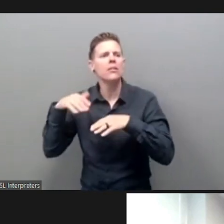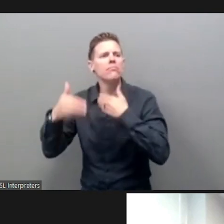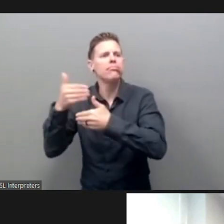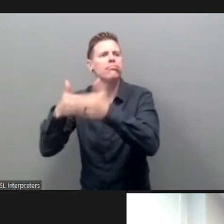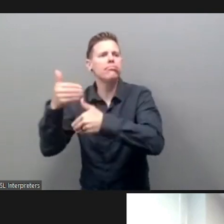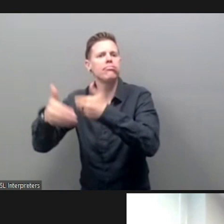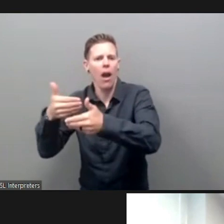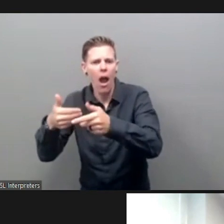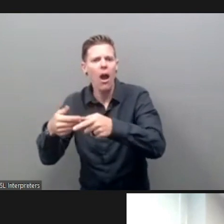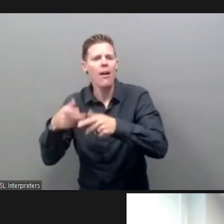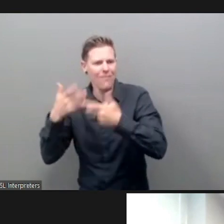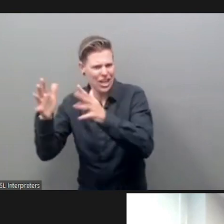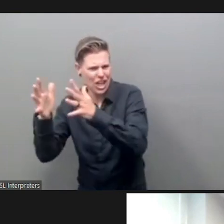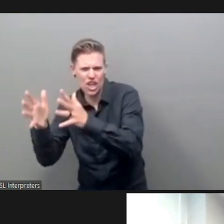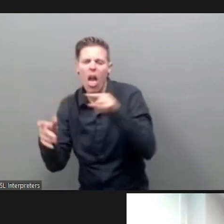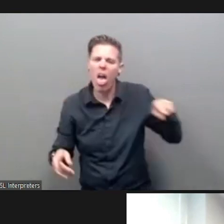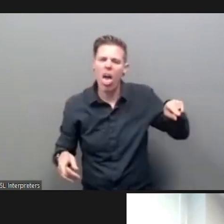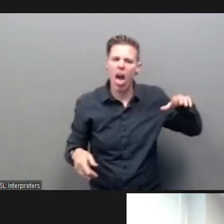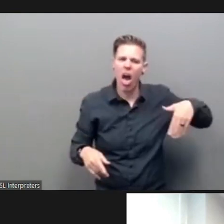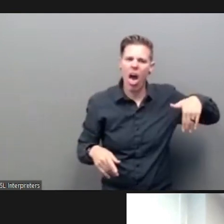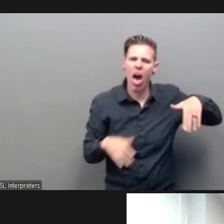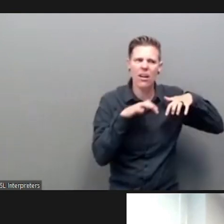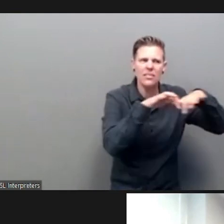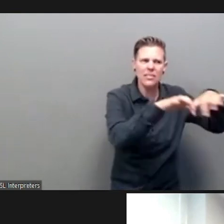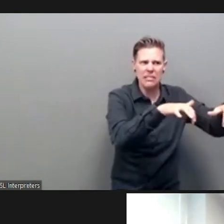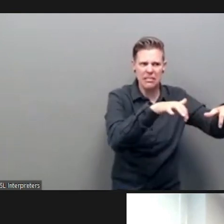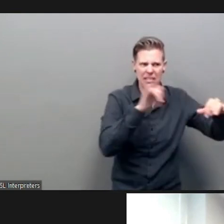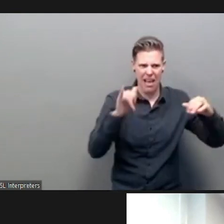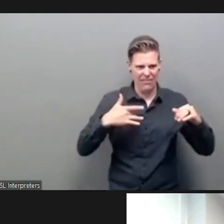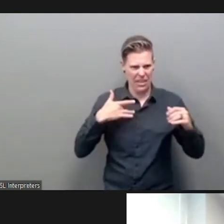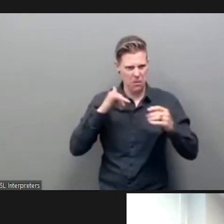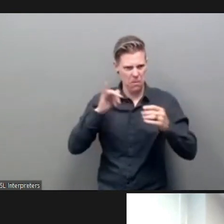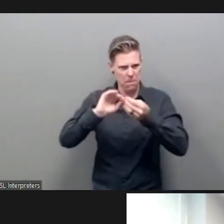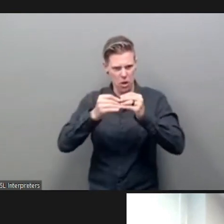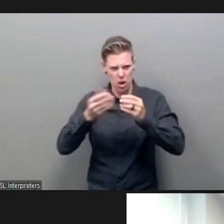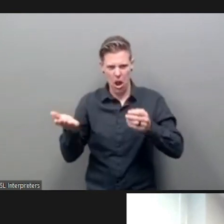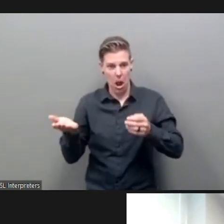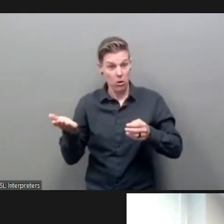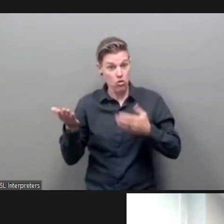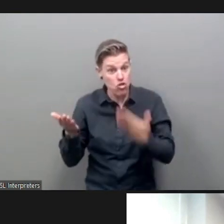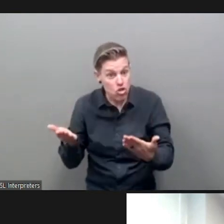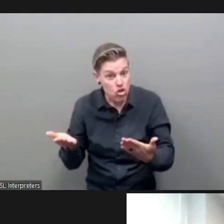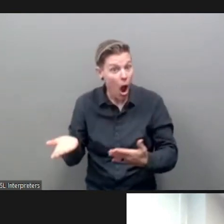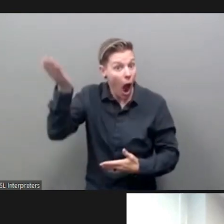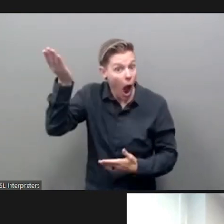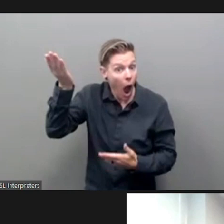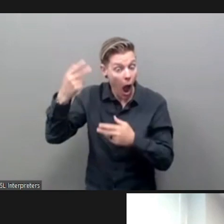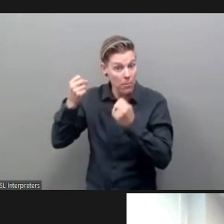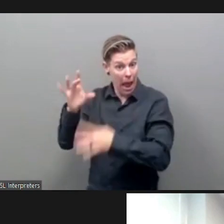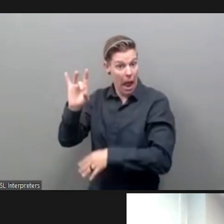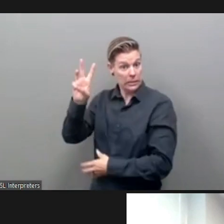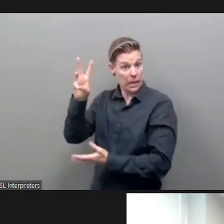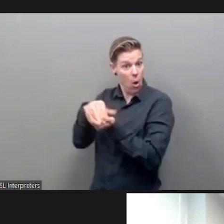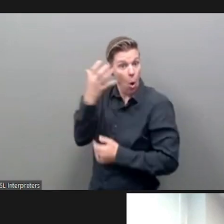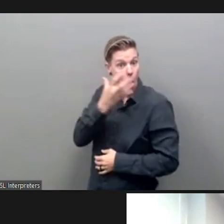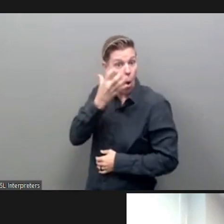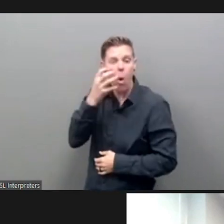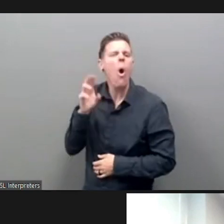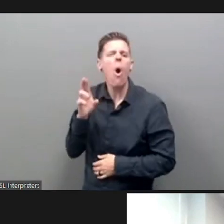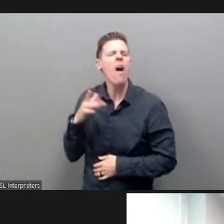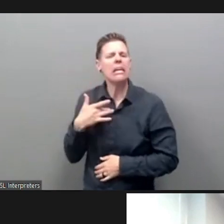a high number, a low number? What do we think of the pace? And then relatedly, any update on when we could see vaccine clinics come